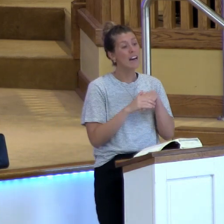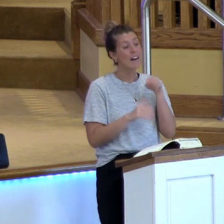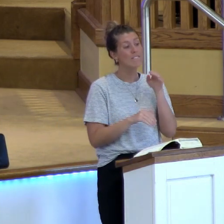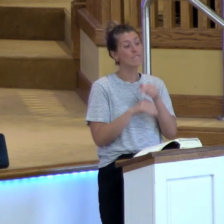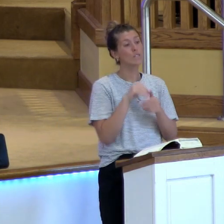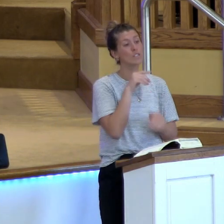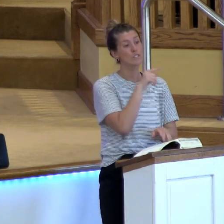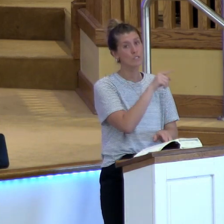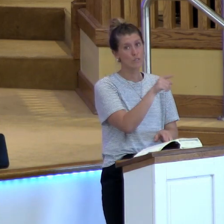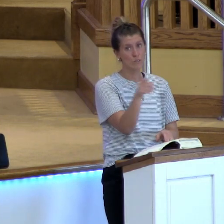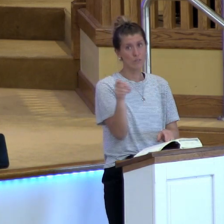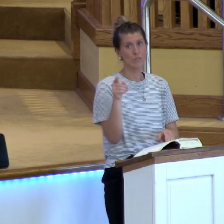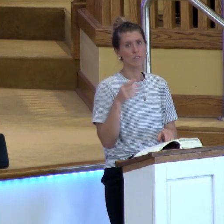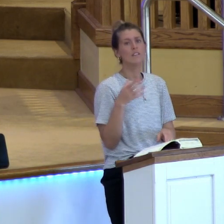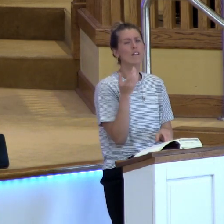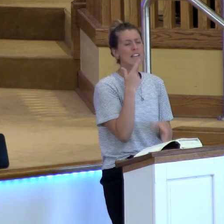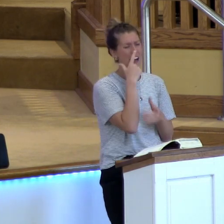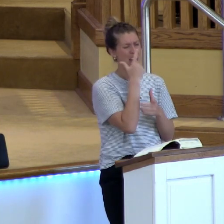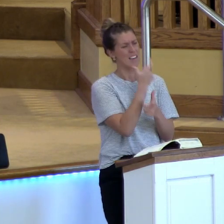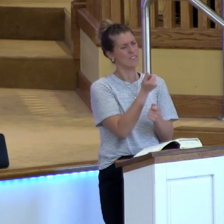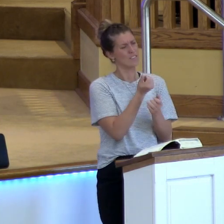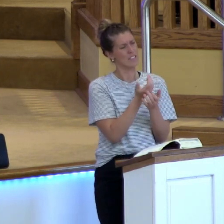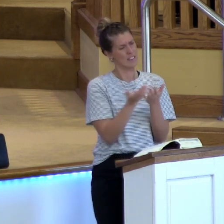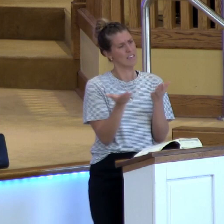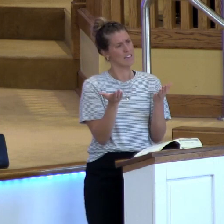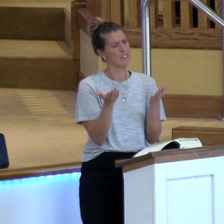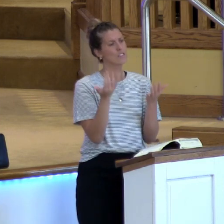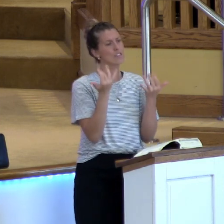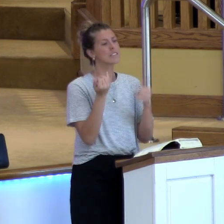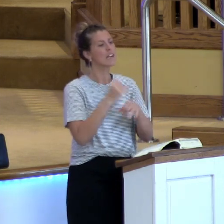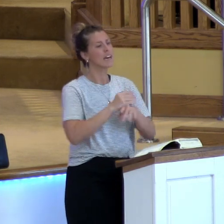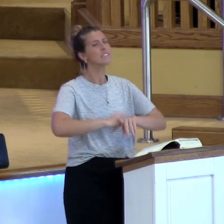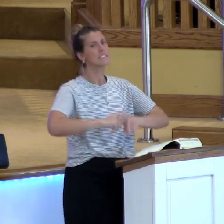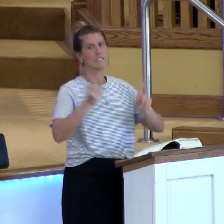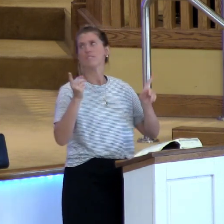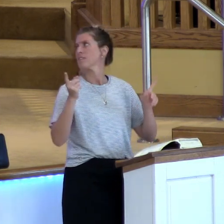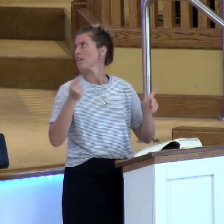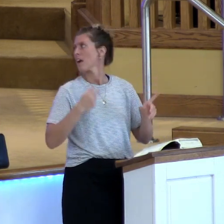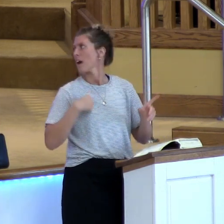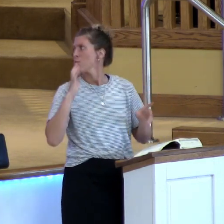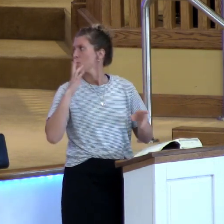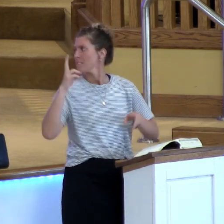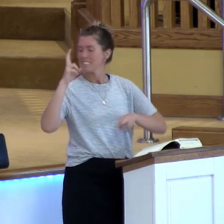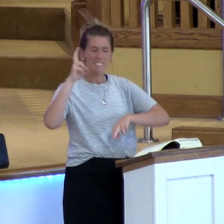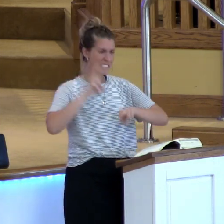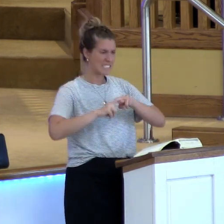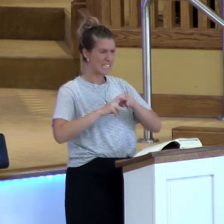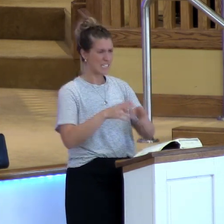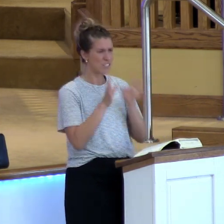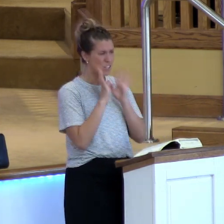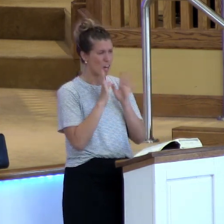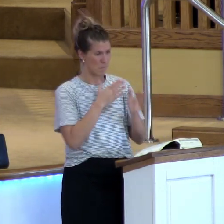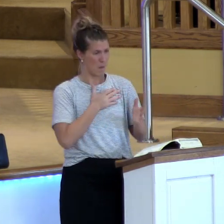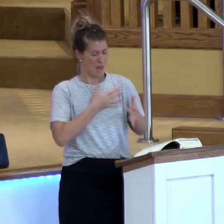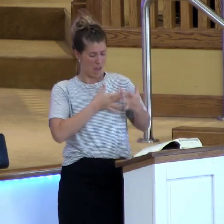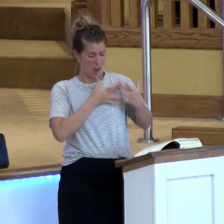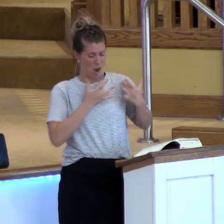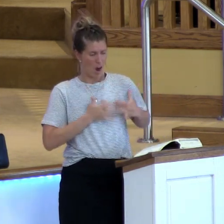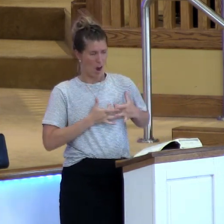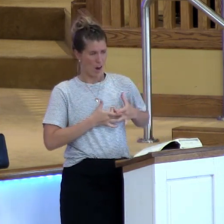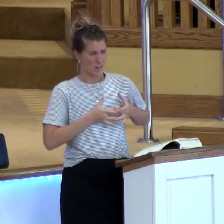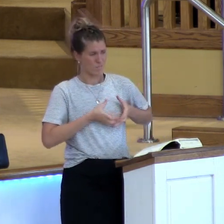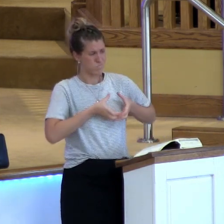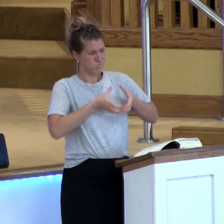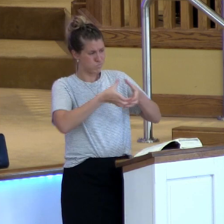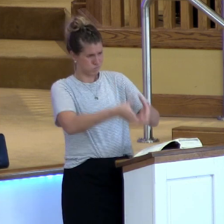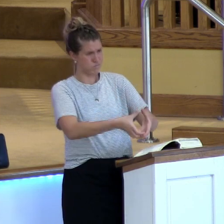you. Now, this is an interesting thing. So tonight, I'm going to do something a little different. I'm just going to sit down here and talk to you from my heart and encourage you